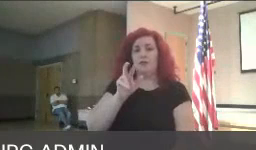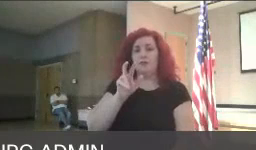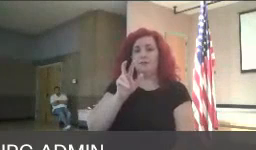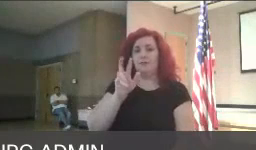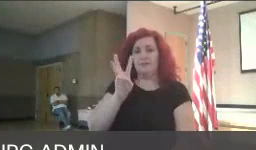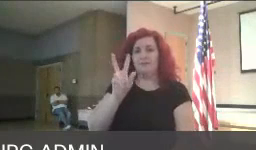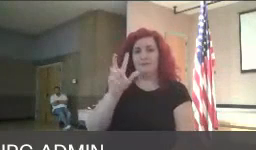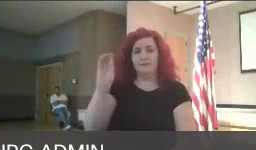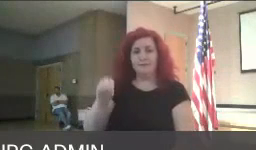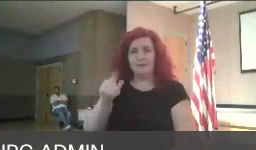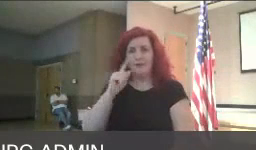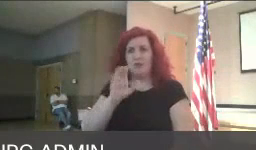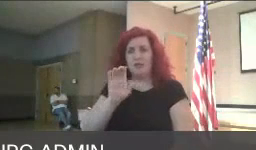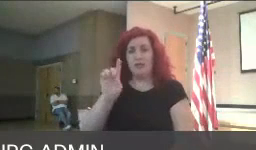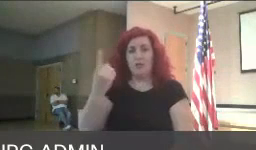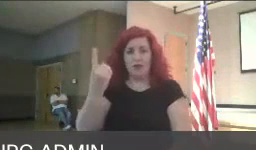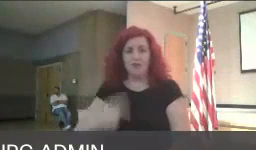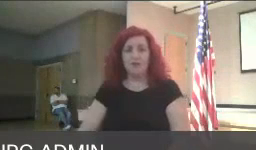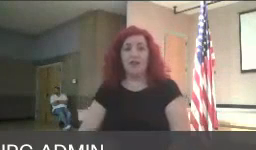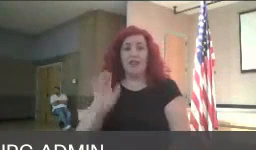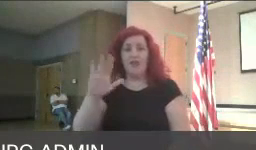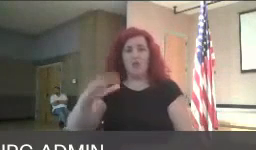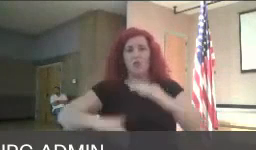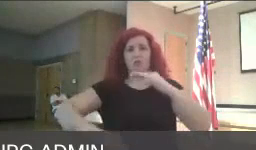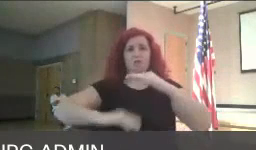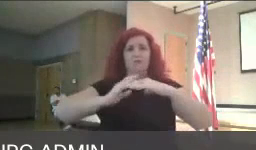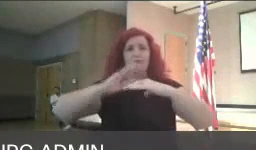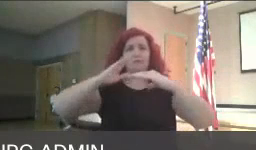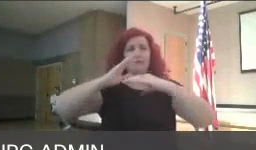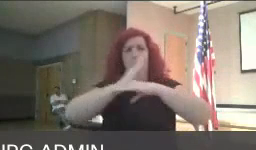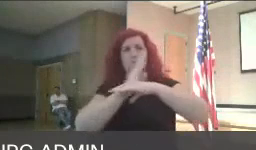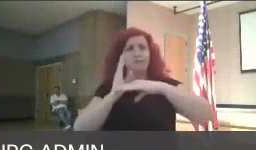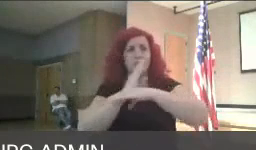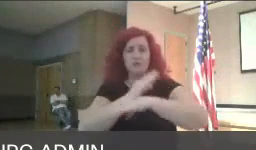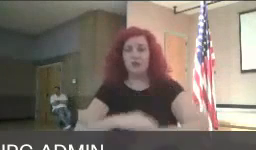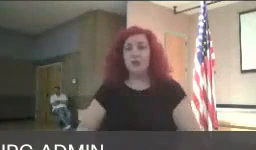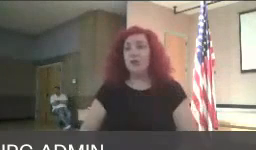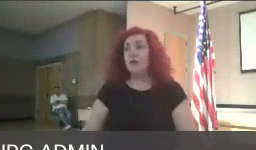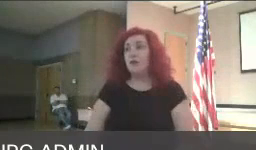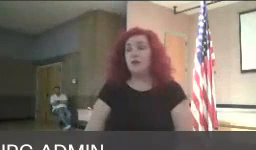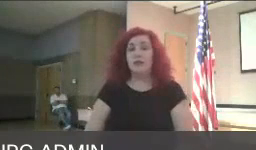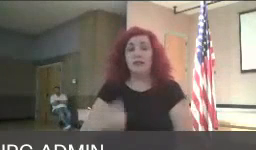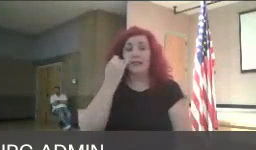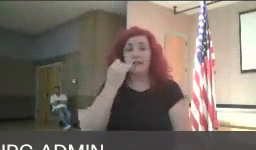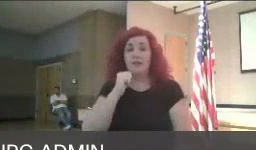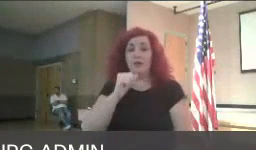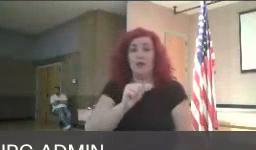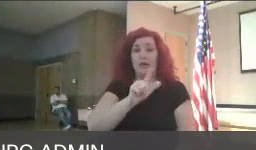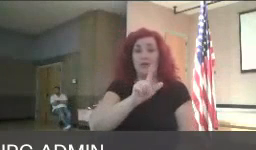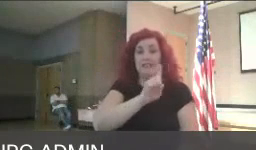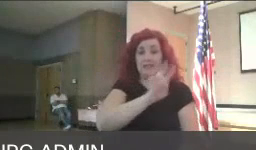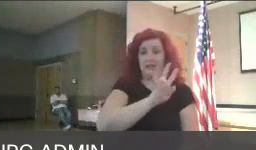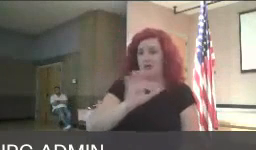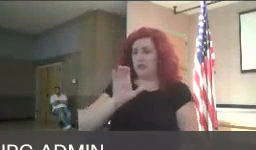in CD1. That's your threshold. Otherwise, for both LD7 and CD1, if you